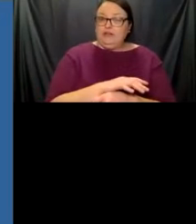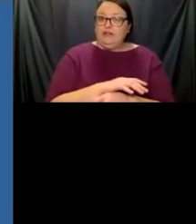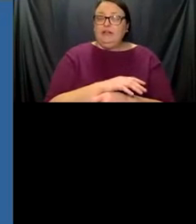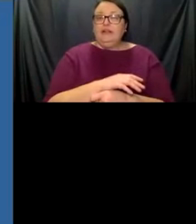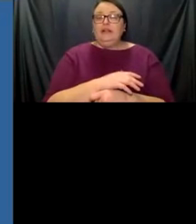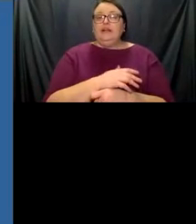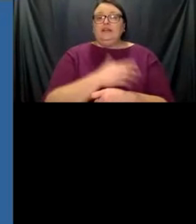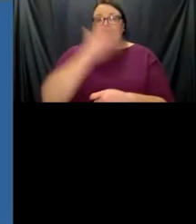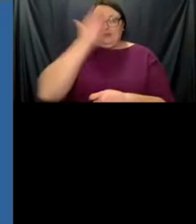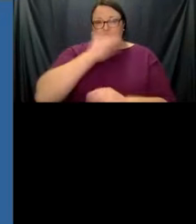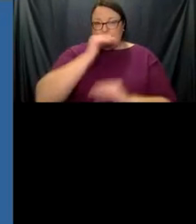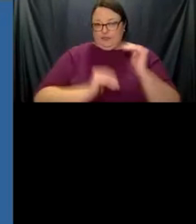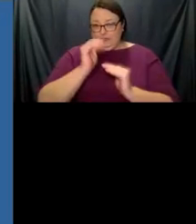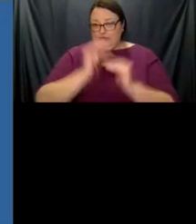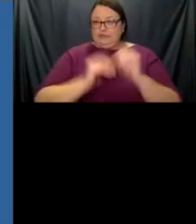profesionales